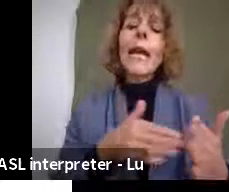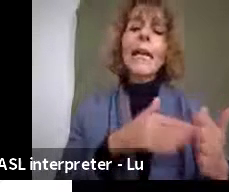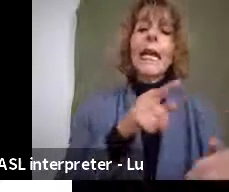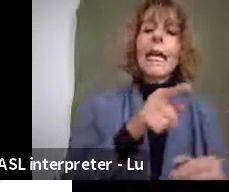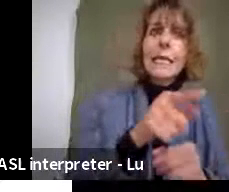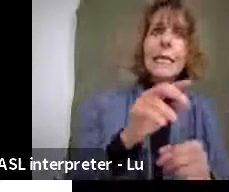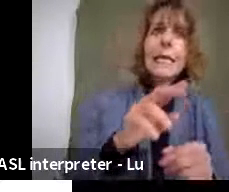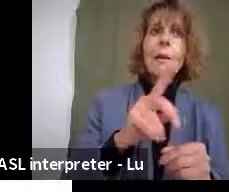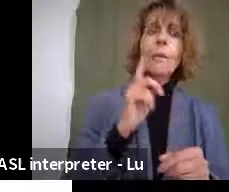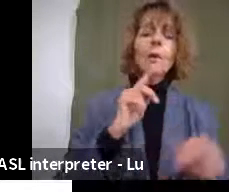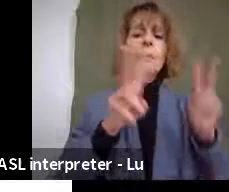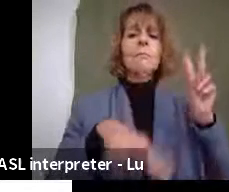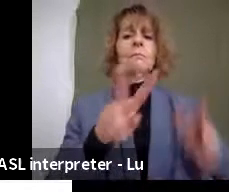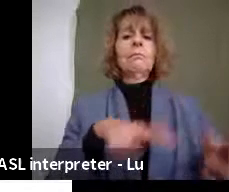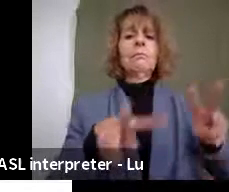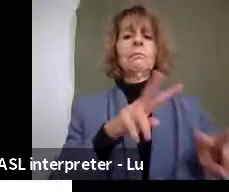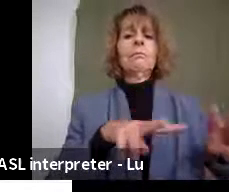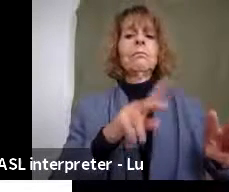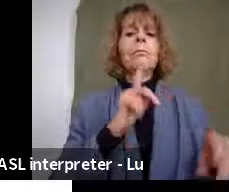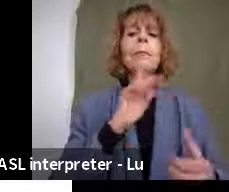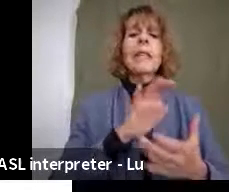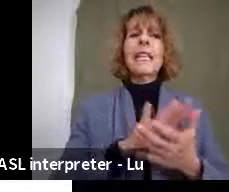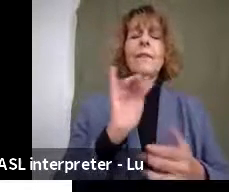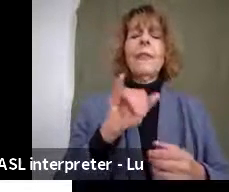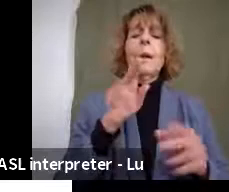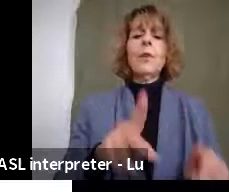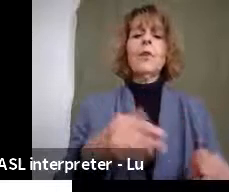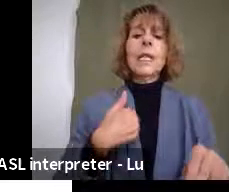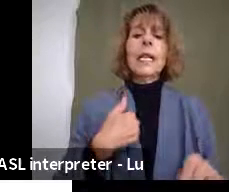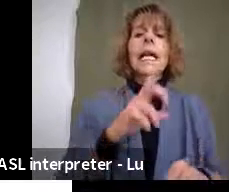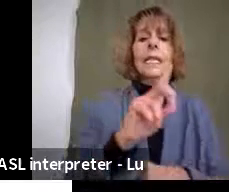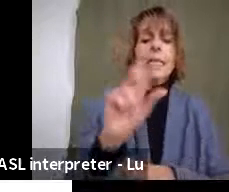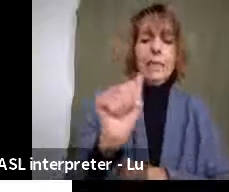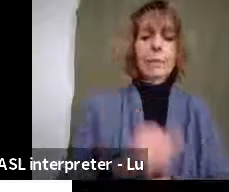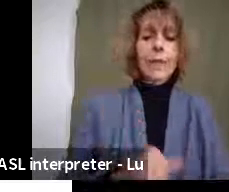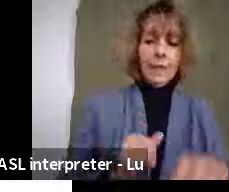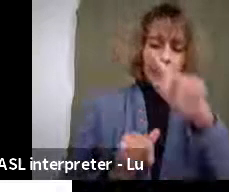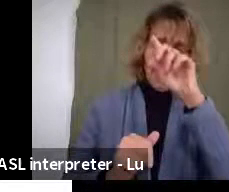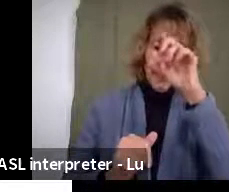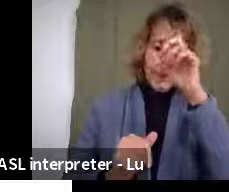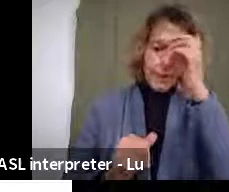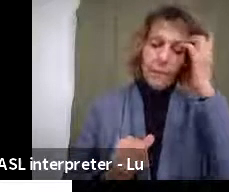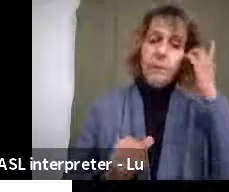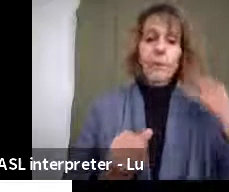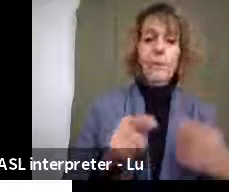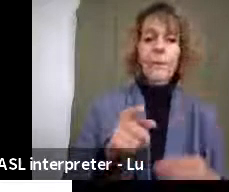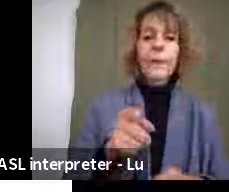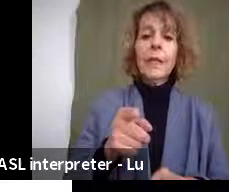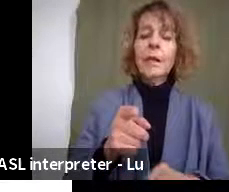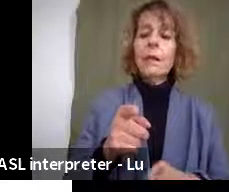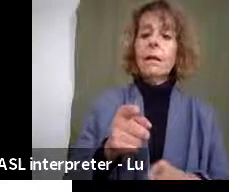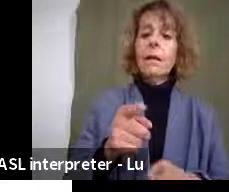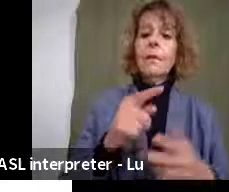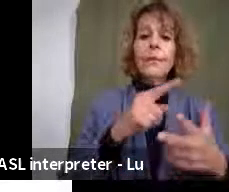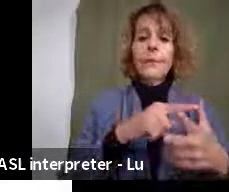belief. To be protected under the ADA, a person only has to meet one of the three